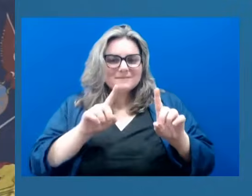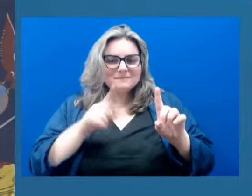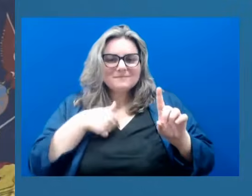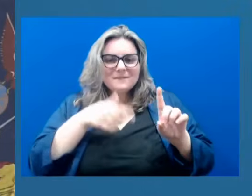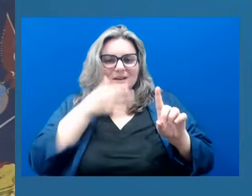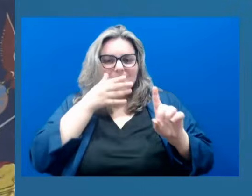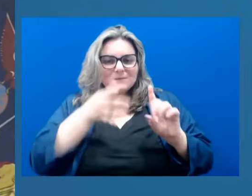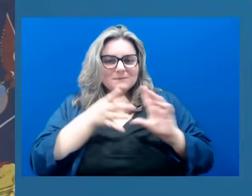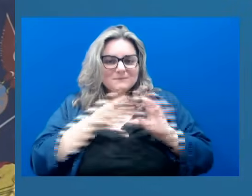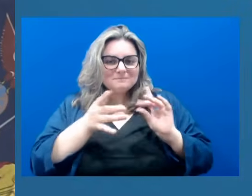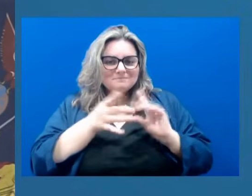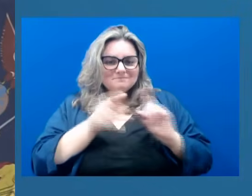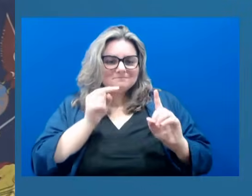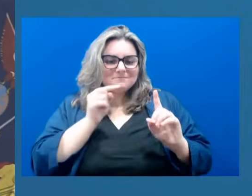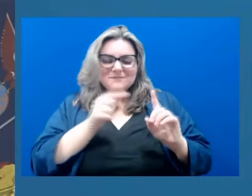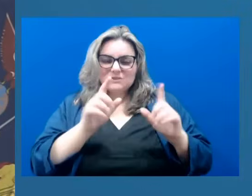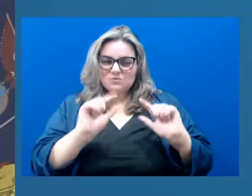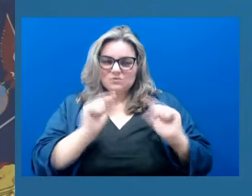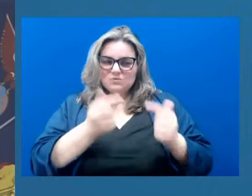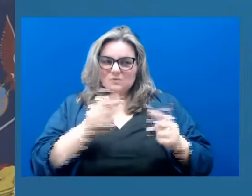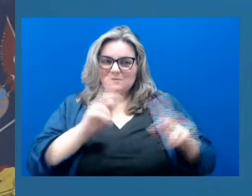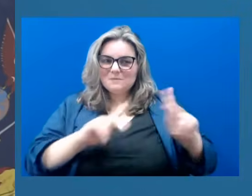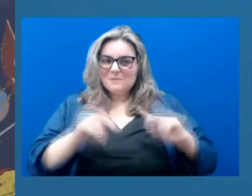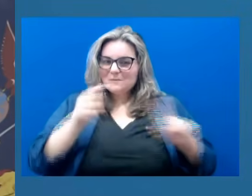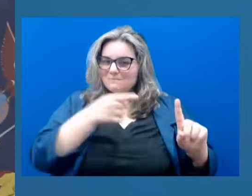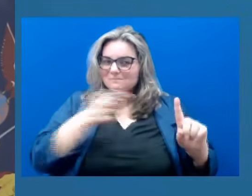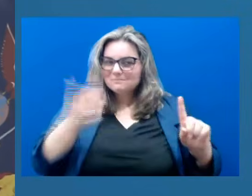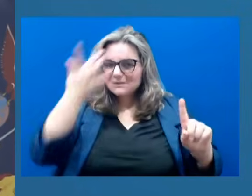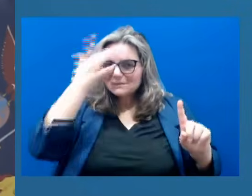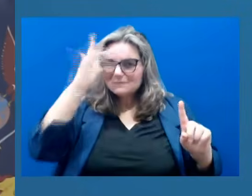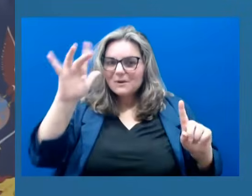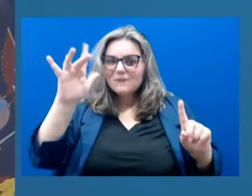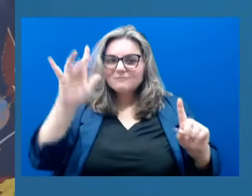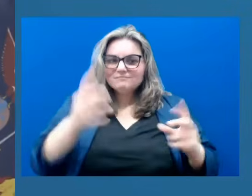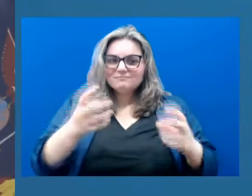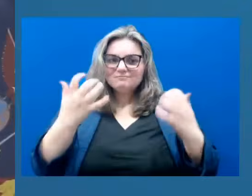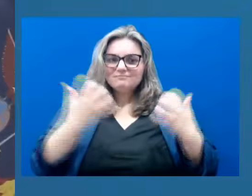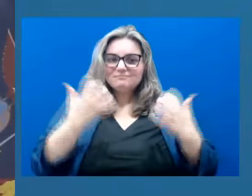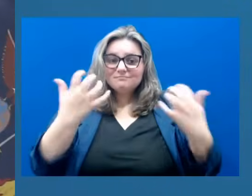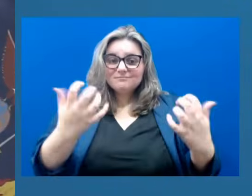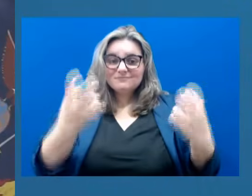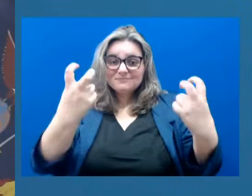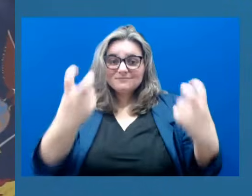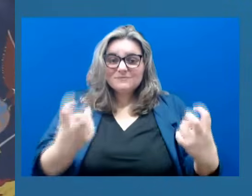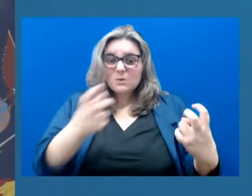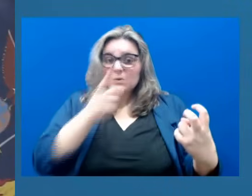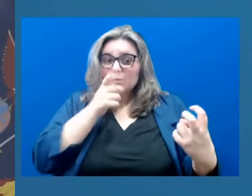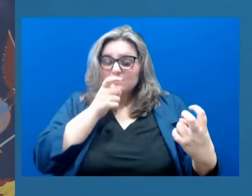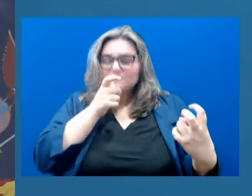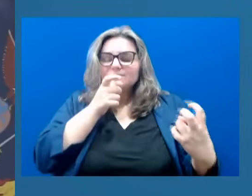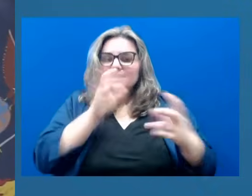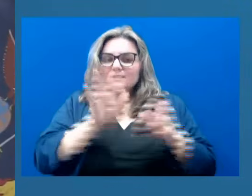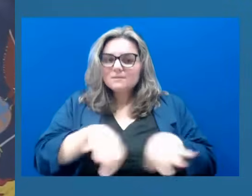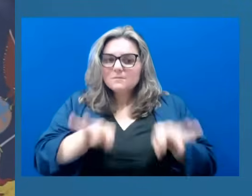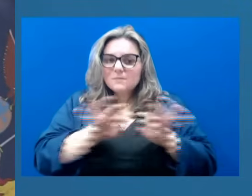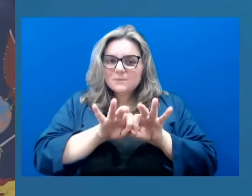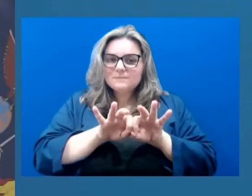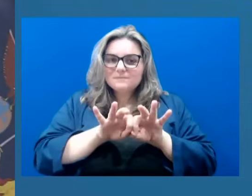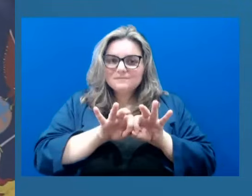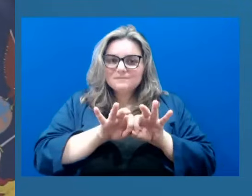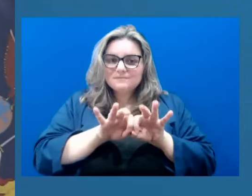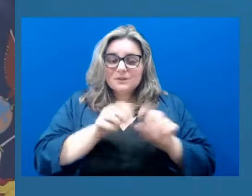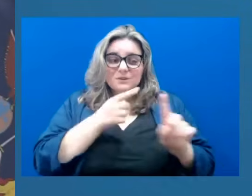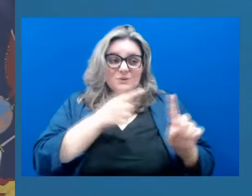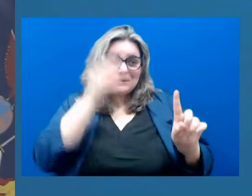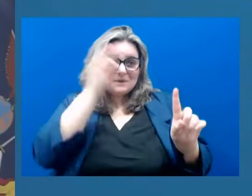astute group of people, who sits in these seats matter. Yes. If you didn't know, now you know.